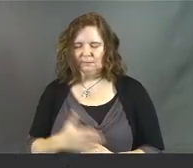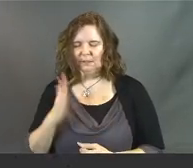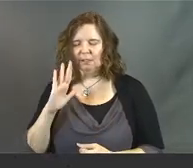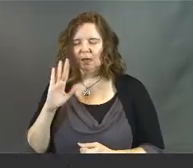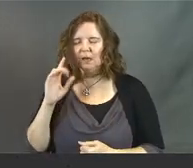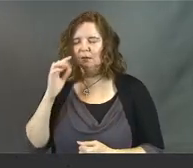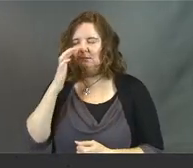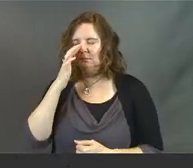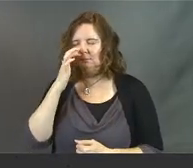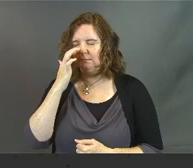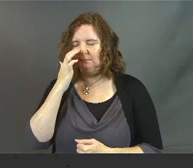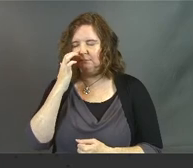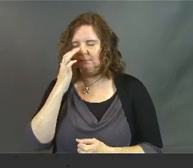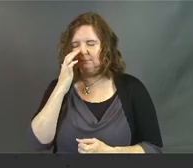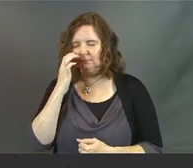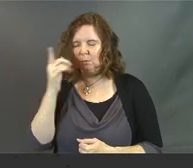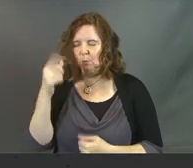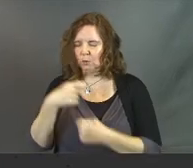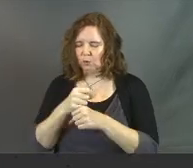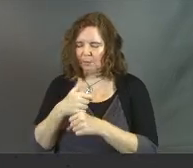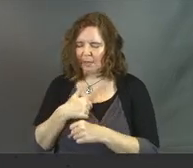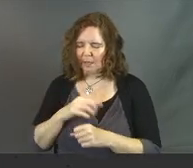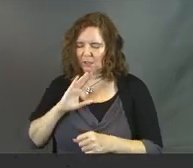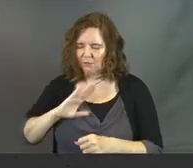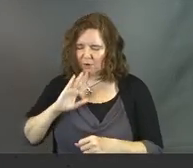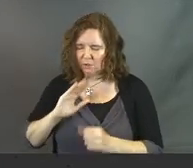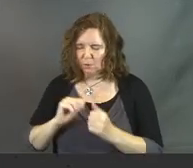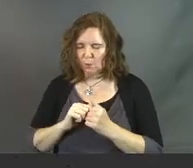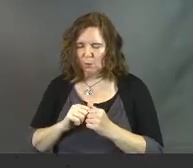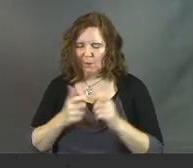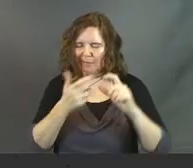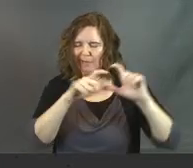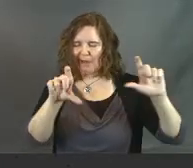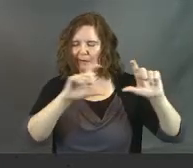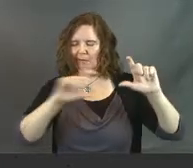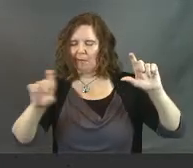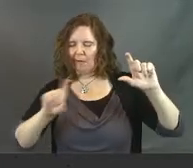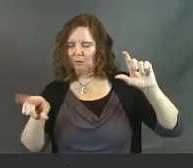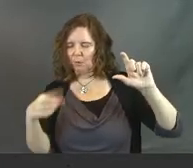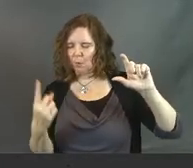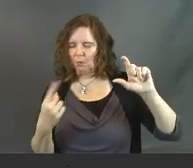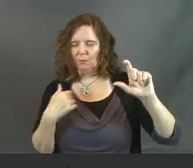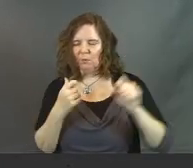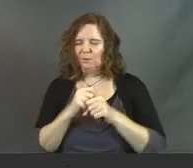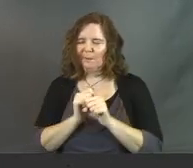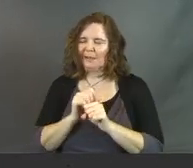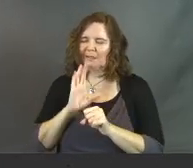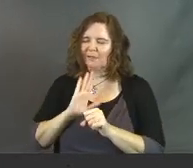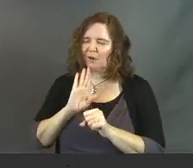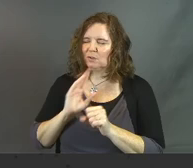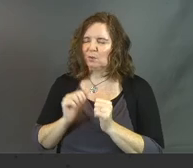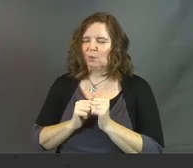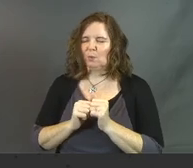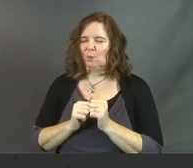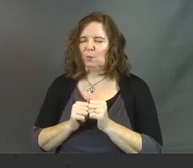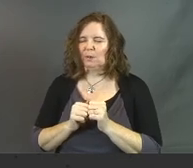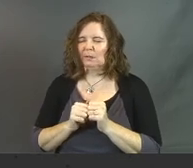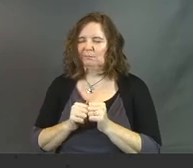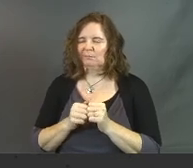God, would you make us frustrated with headlines? Would you make us frustrated